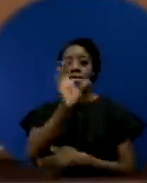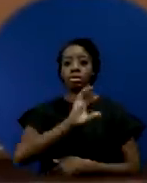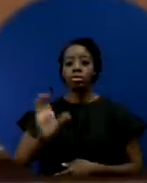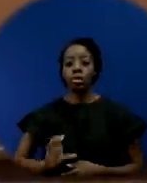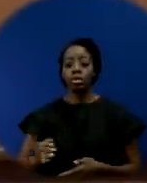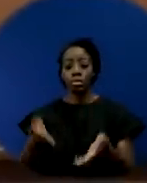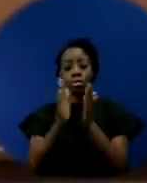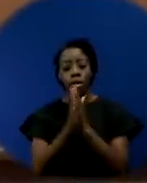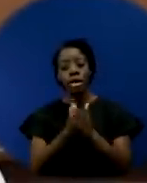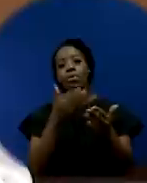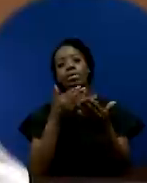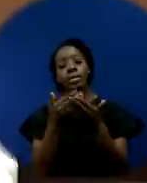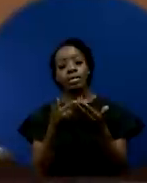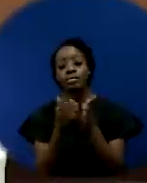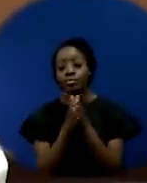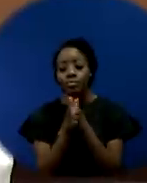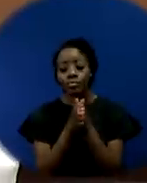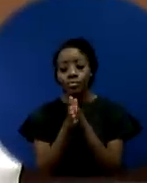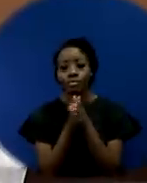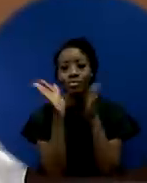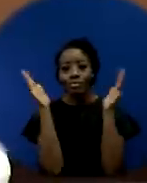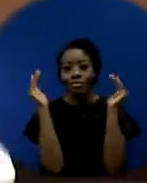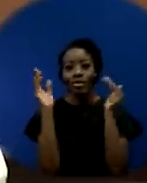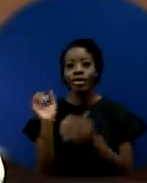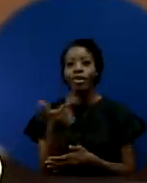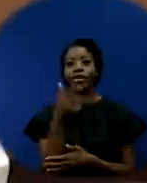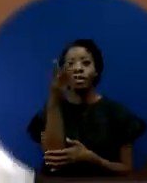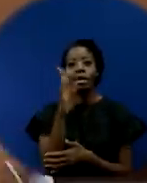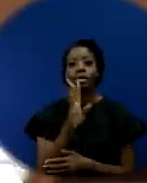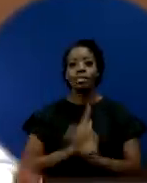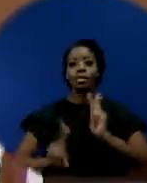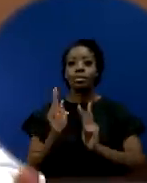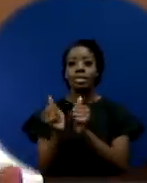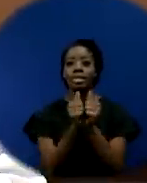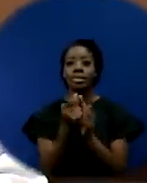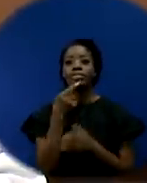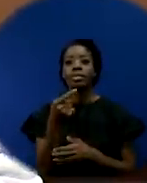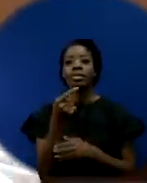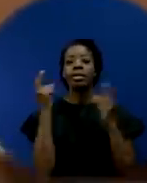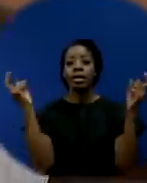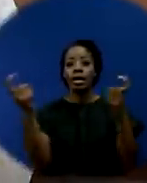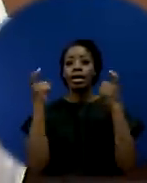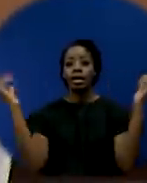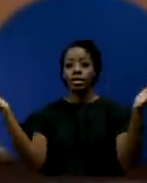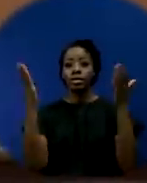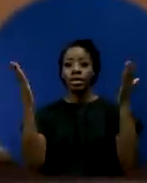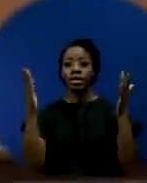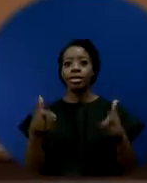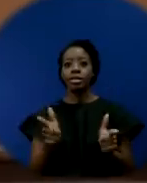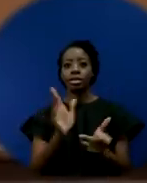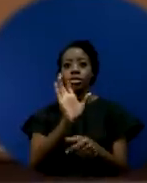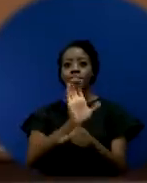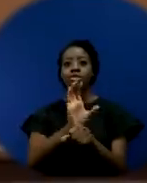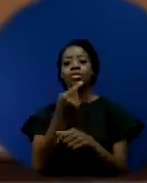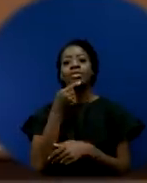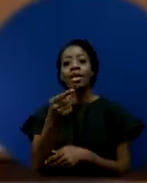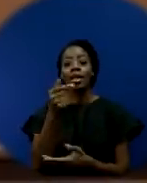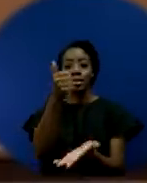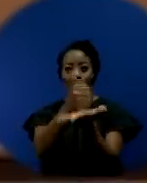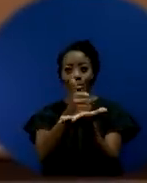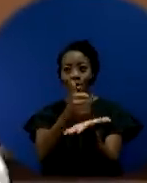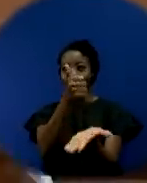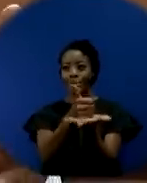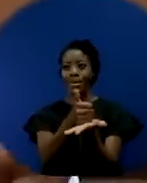with thanksgiving and expectation, and all of God's people together said hallelujah. Let the church say amen.